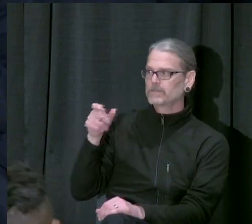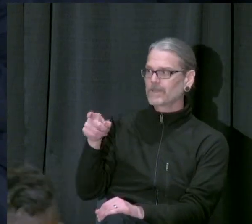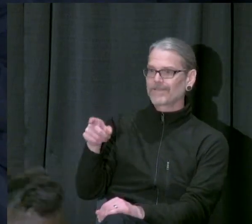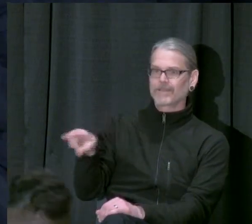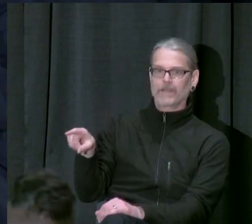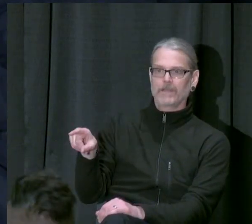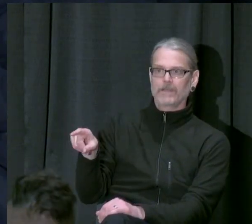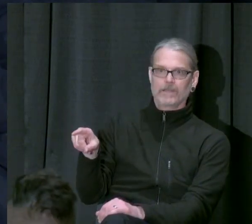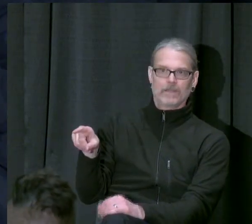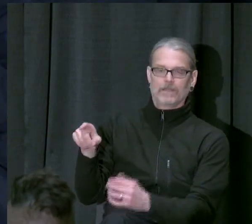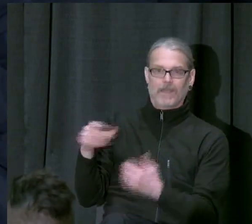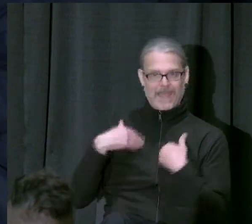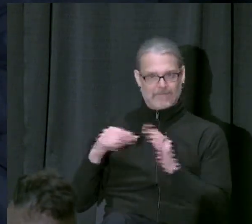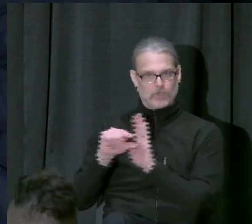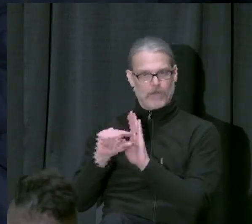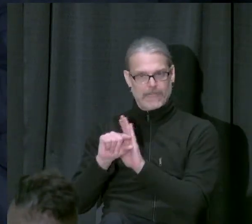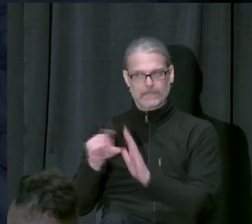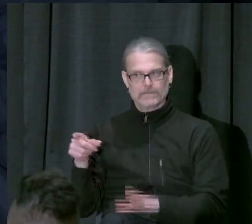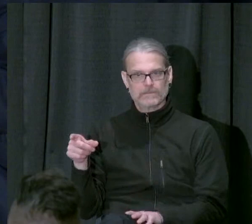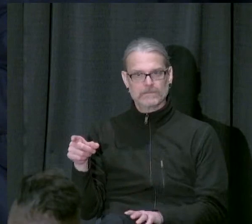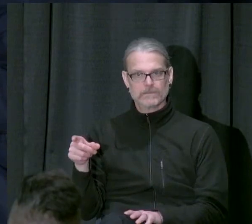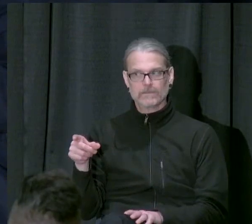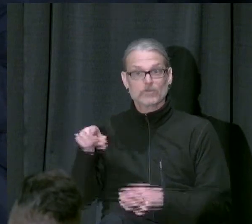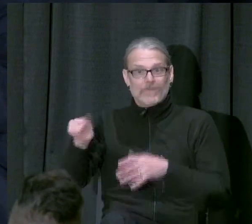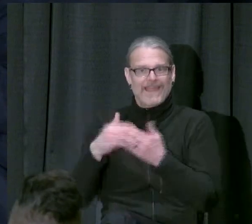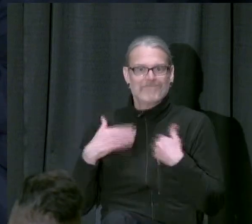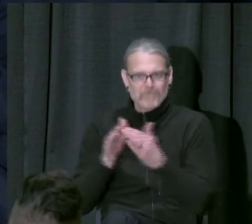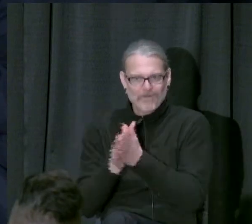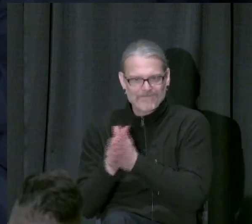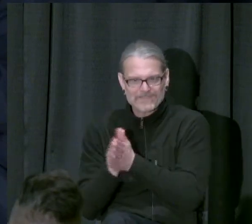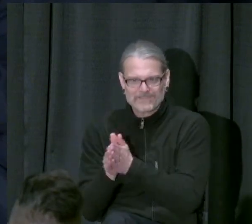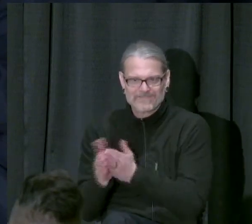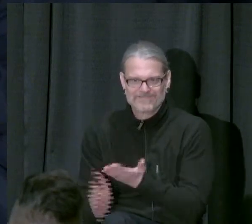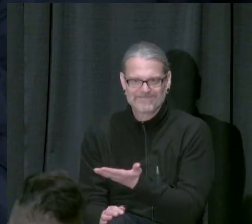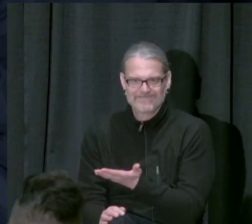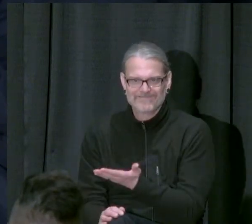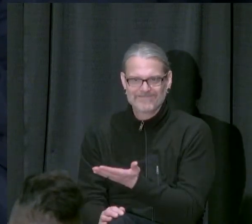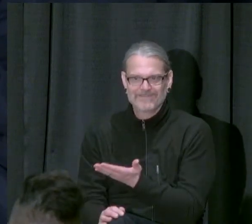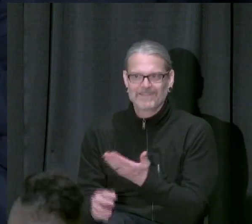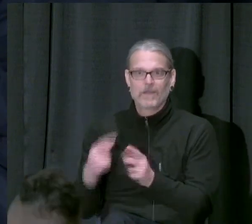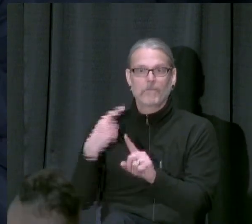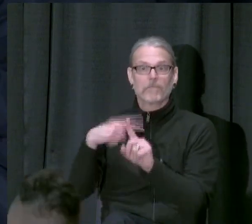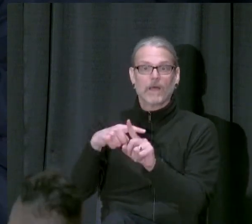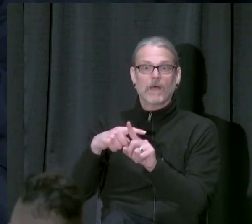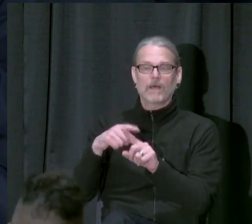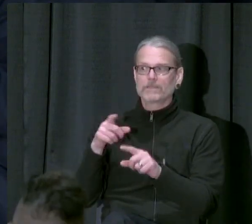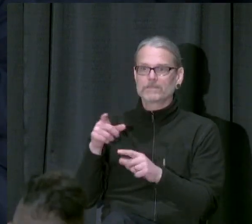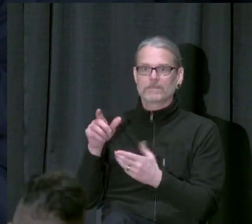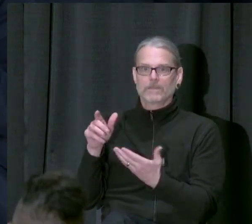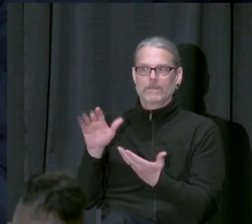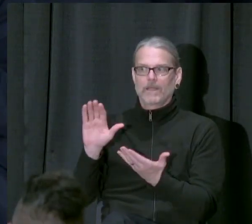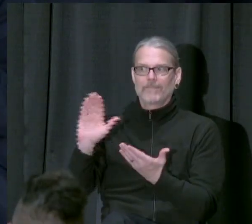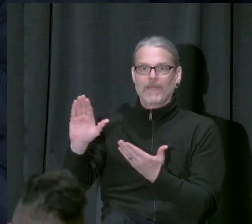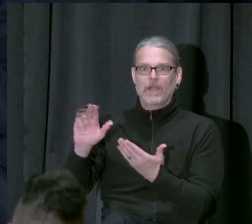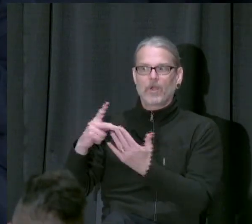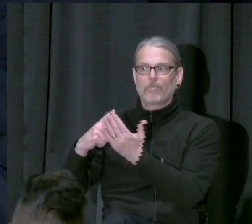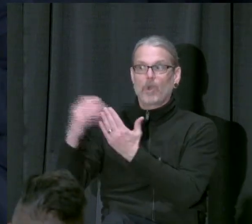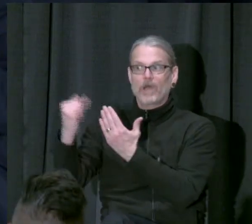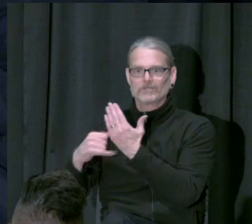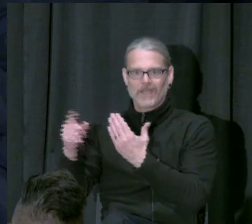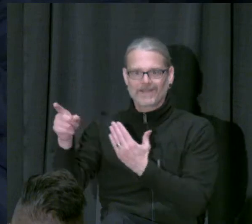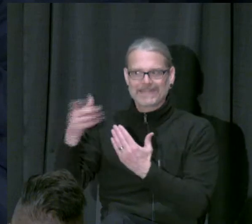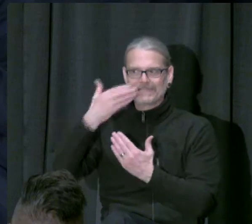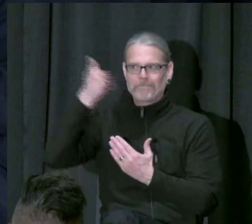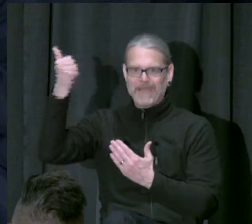getting graded for this, so they're motivated to do it, but they're getting a better project than their peers are even at their